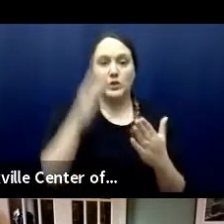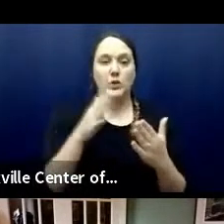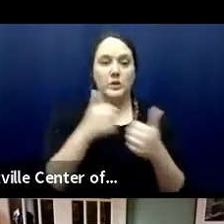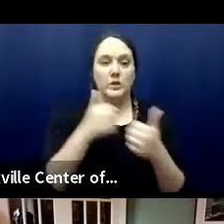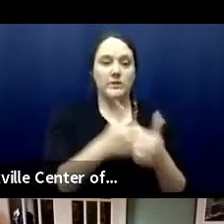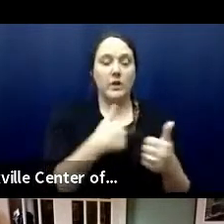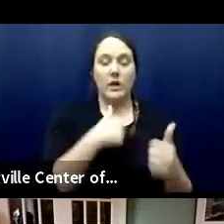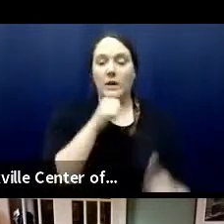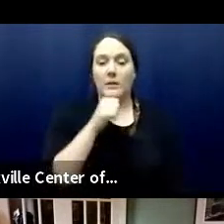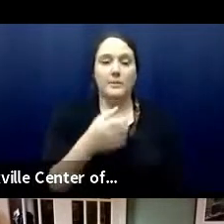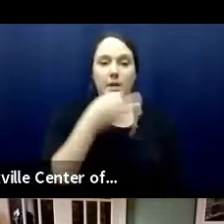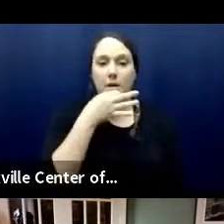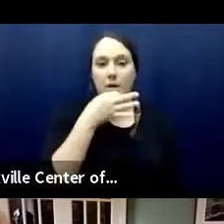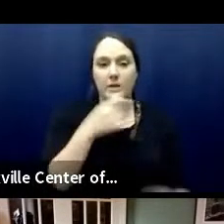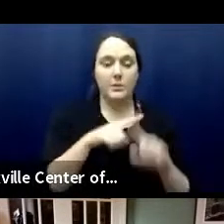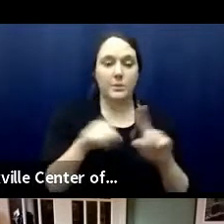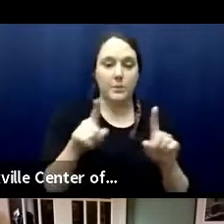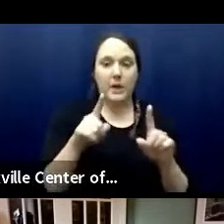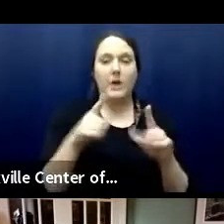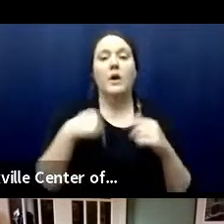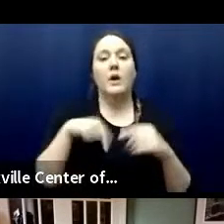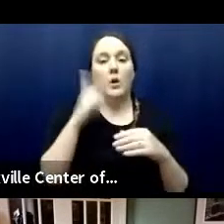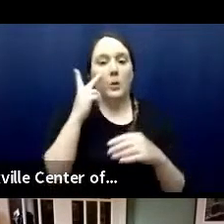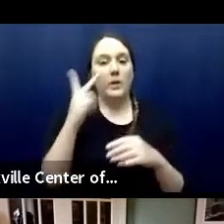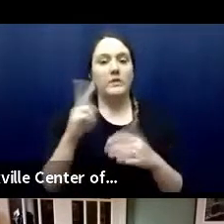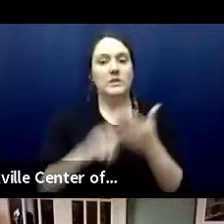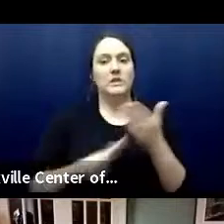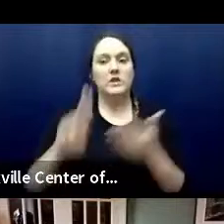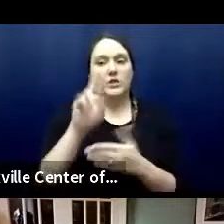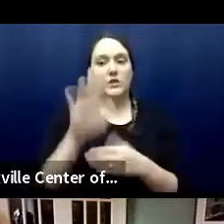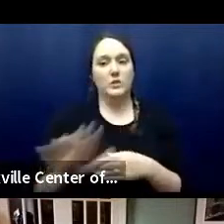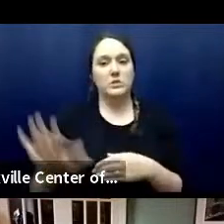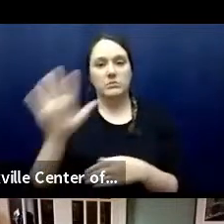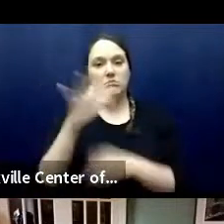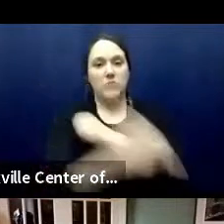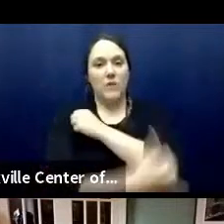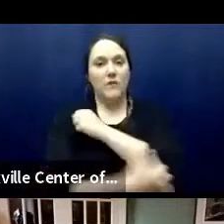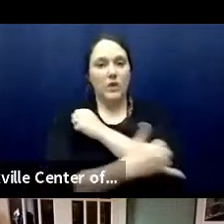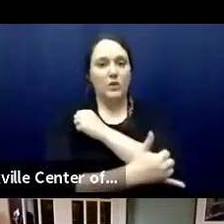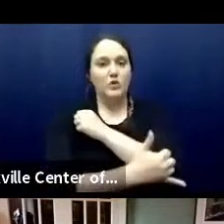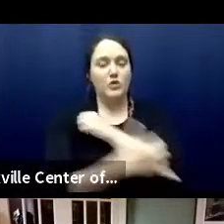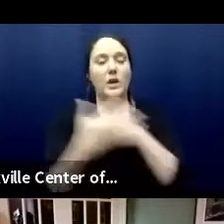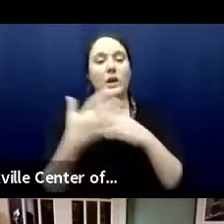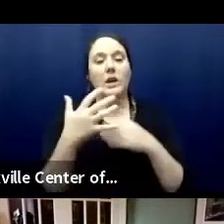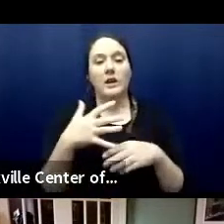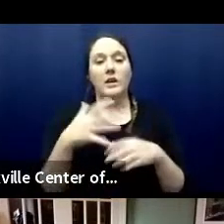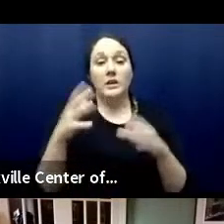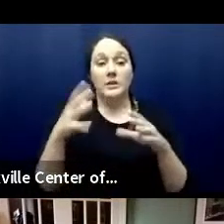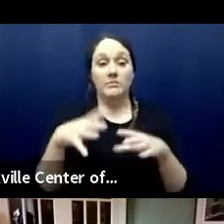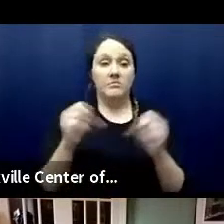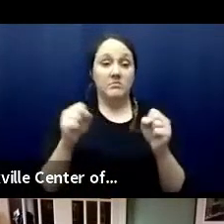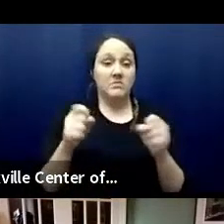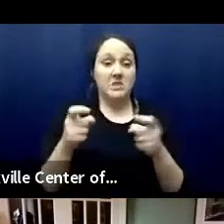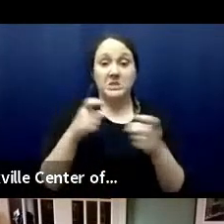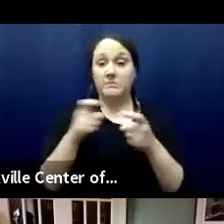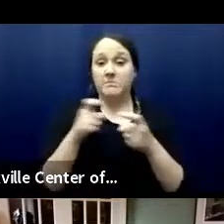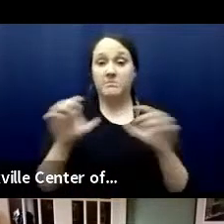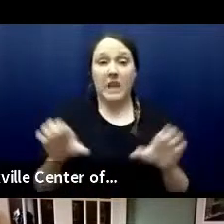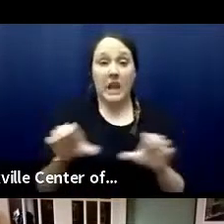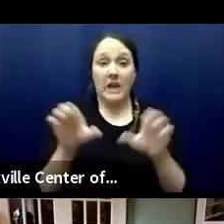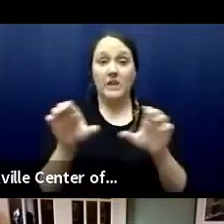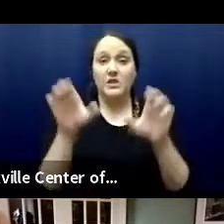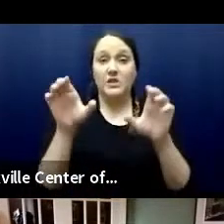not an expert, but we have seen universities around the country take action, extraordinary